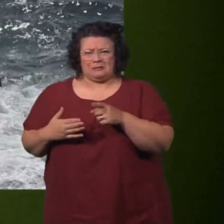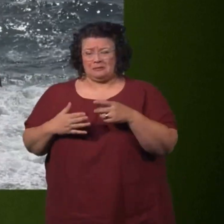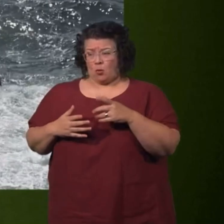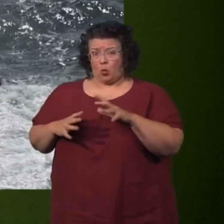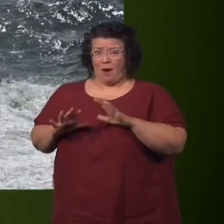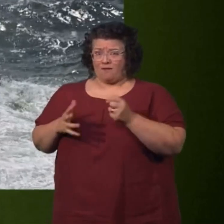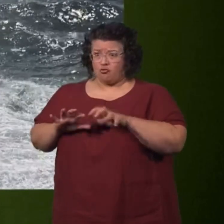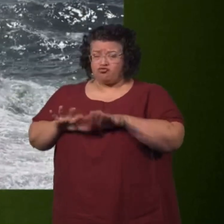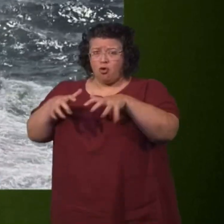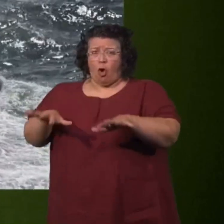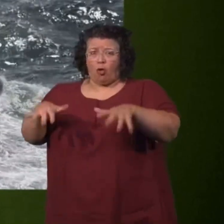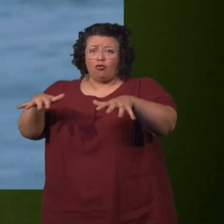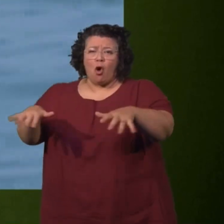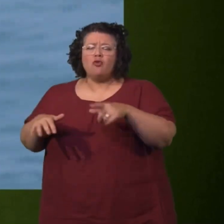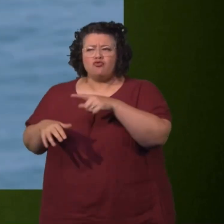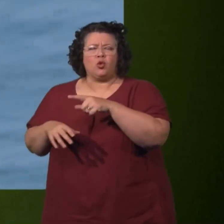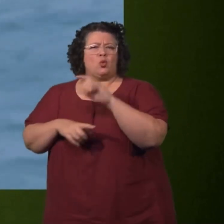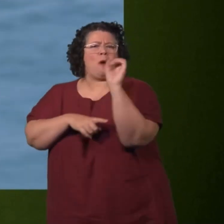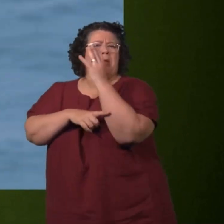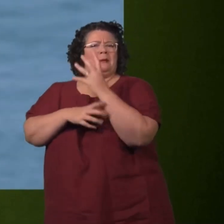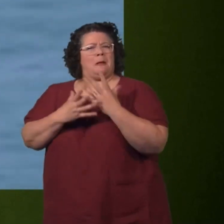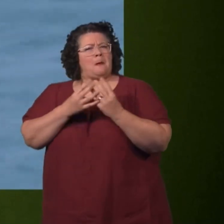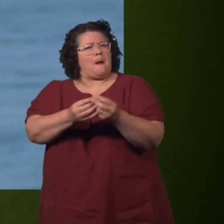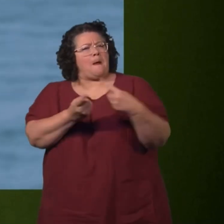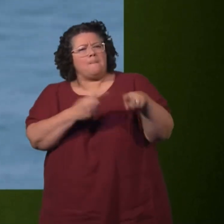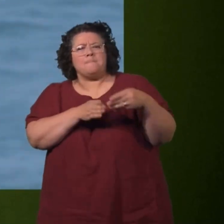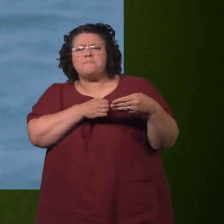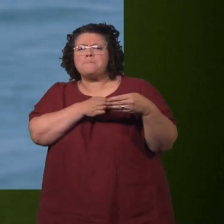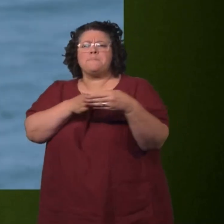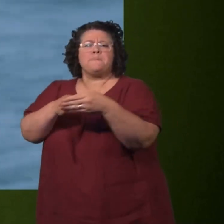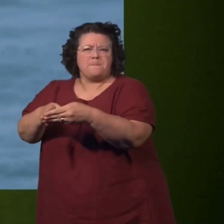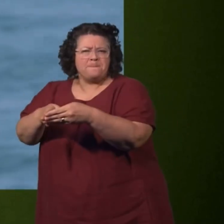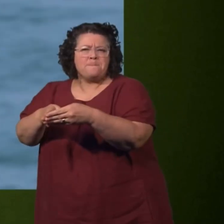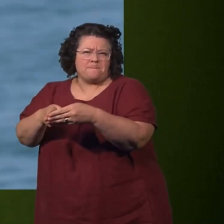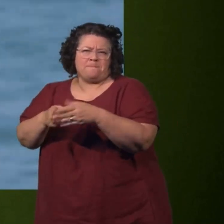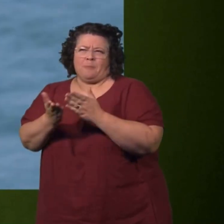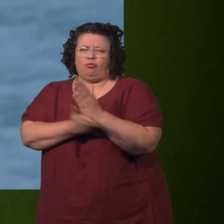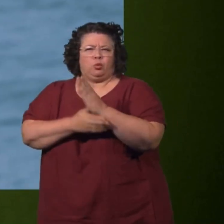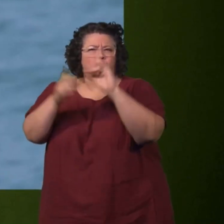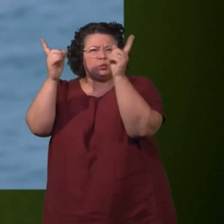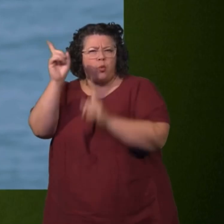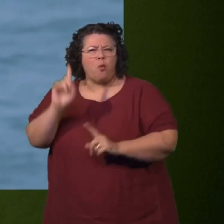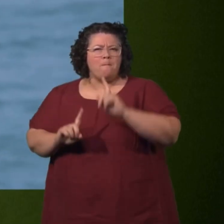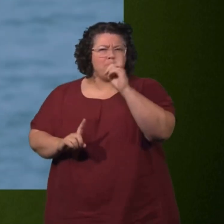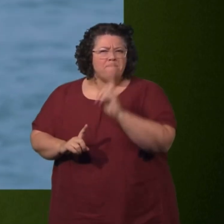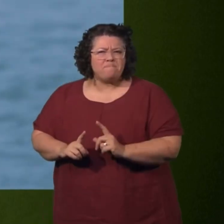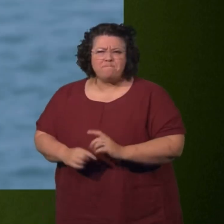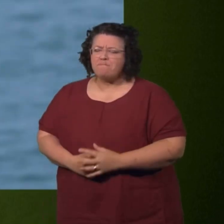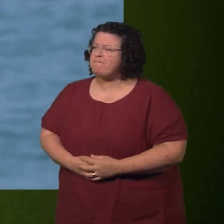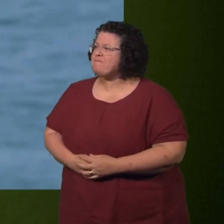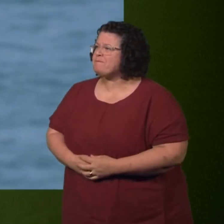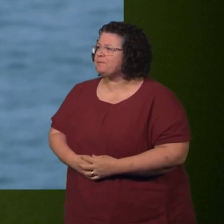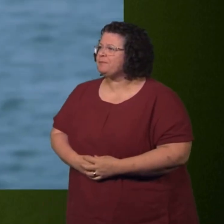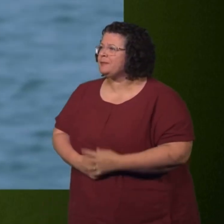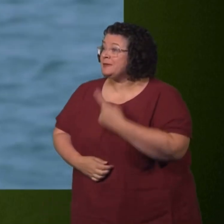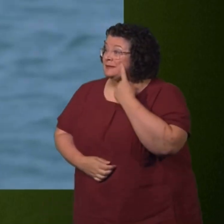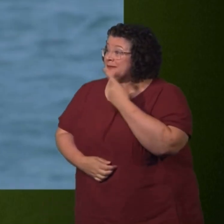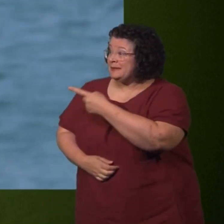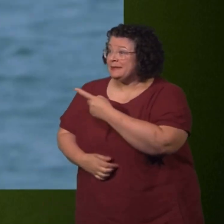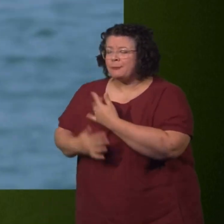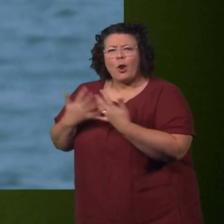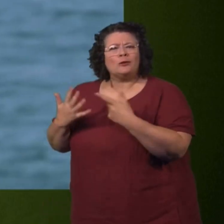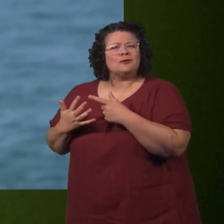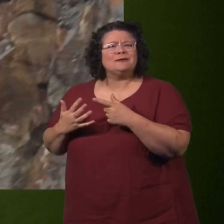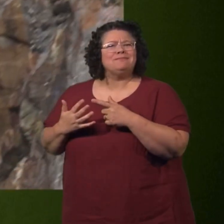rocky coastlines, particularly during stormy seas. So that's something we haven't seen much of, but we have seen a lot of their seabirds, like this